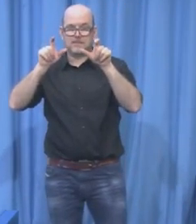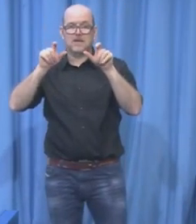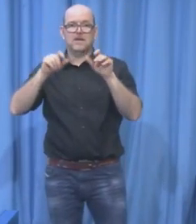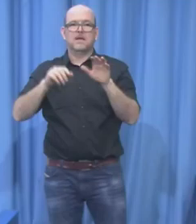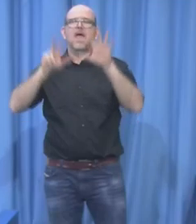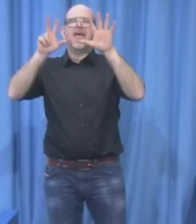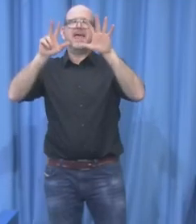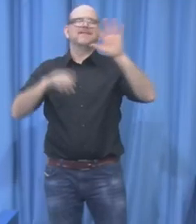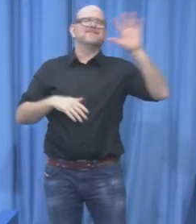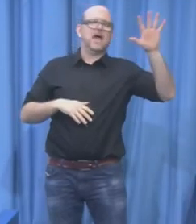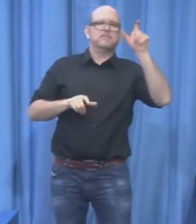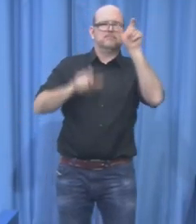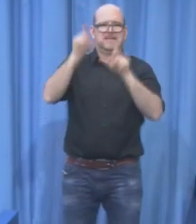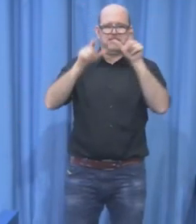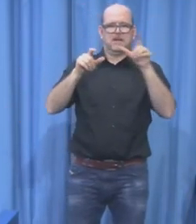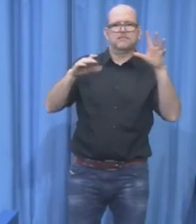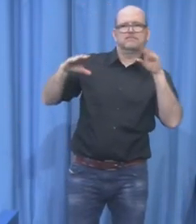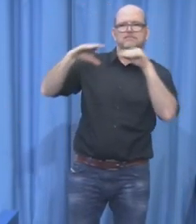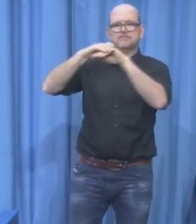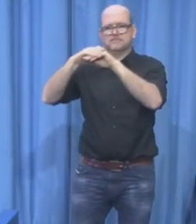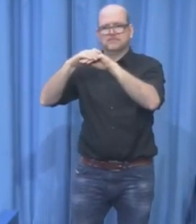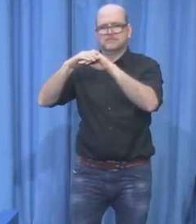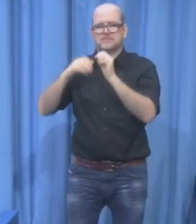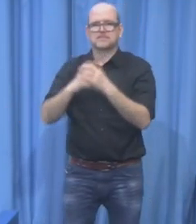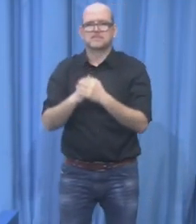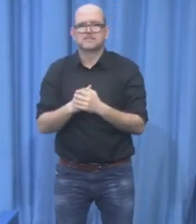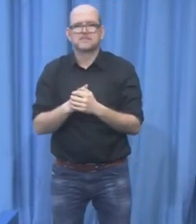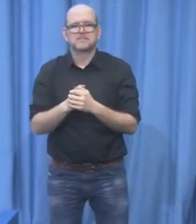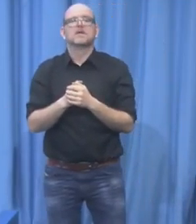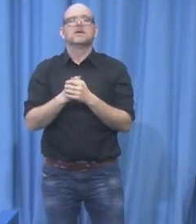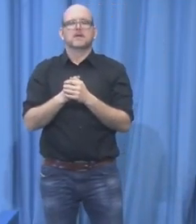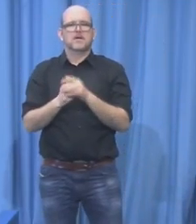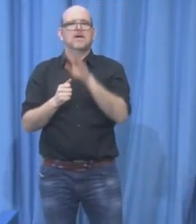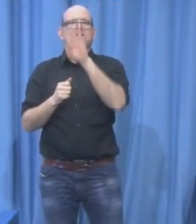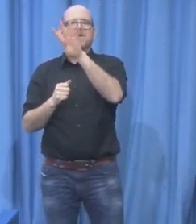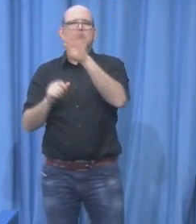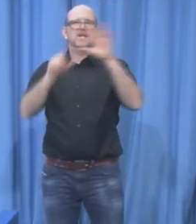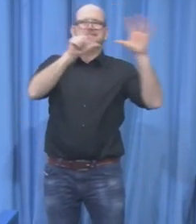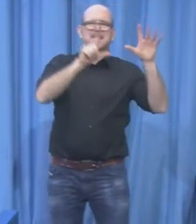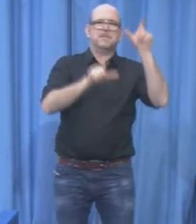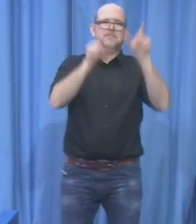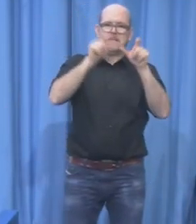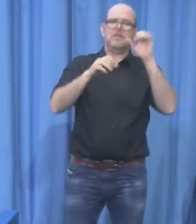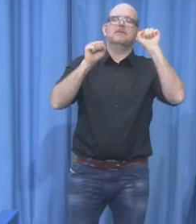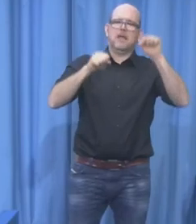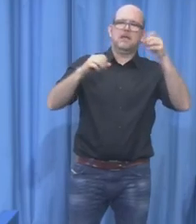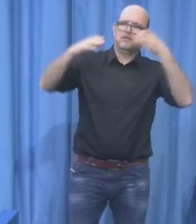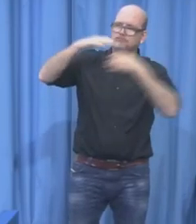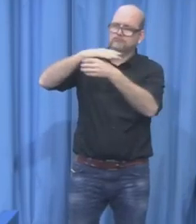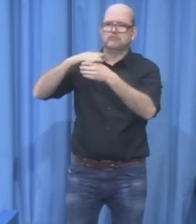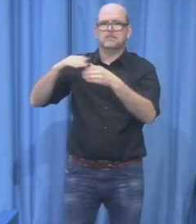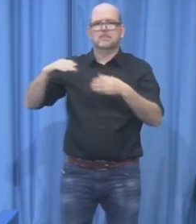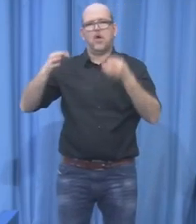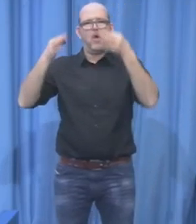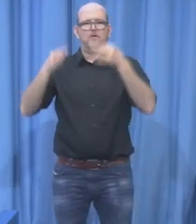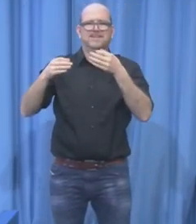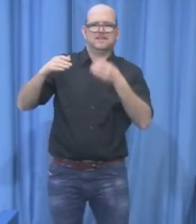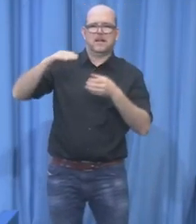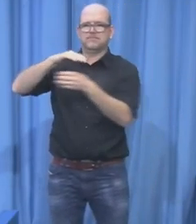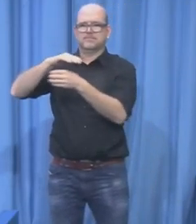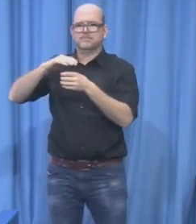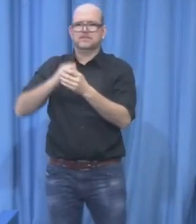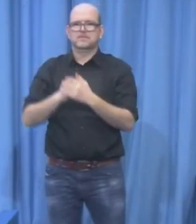5 of them are still job seeking. 6 have fallen ill with a serious illness and they cannot work. 15 returned